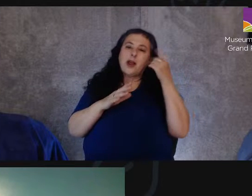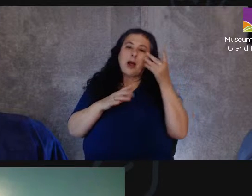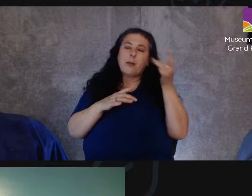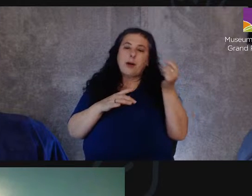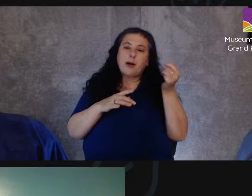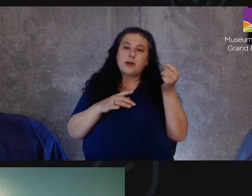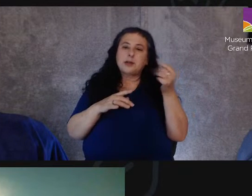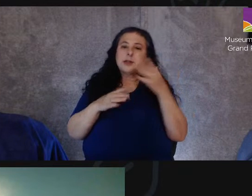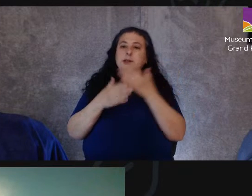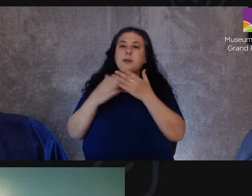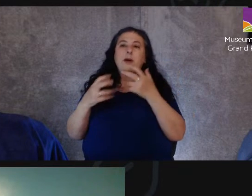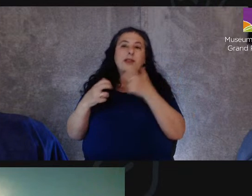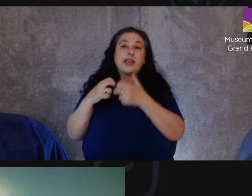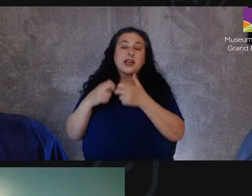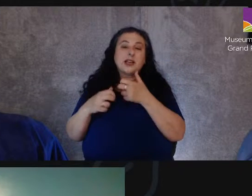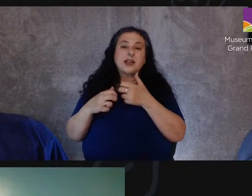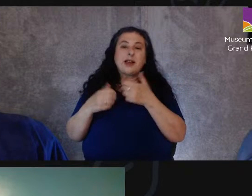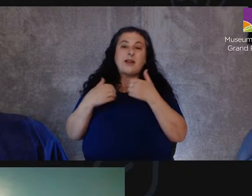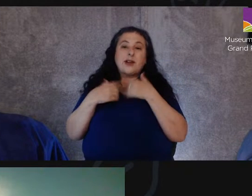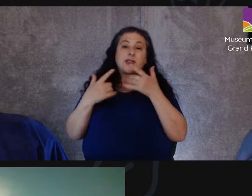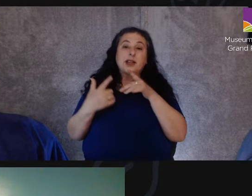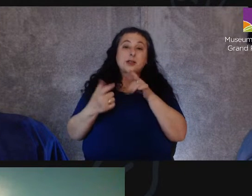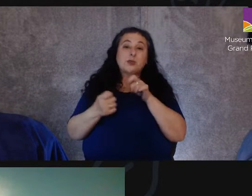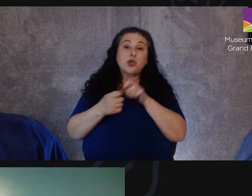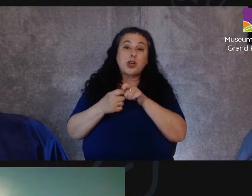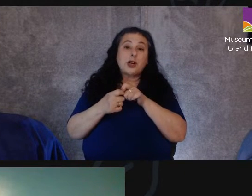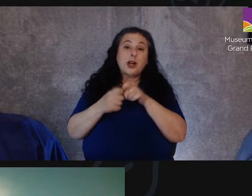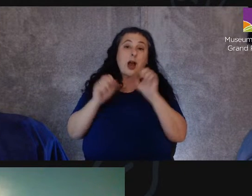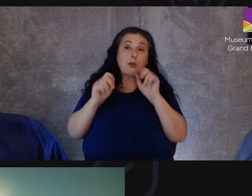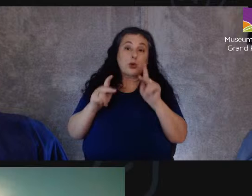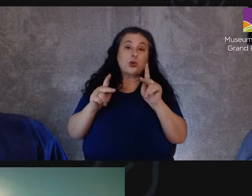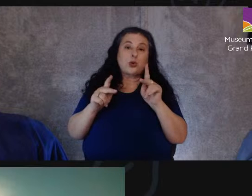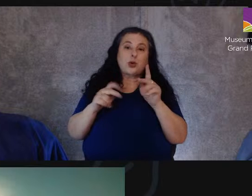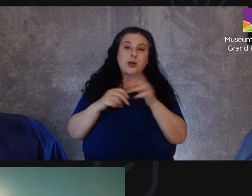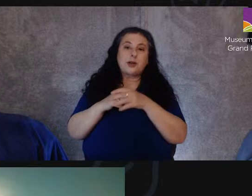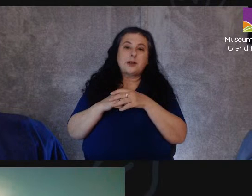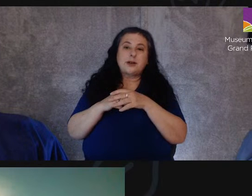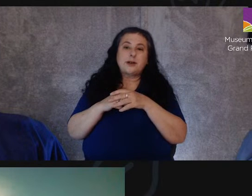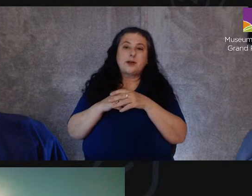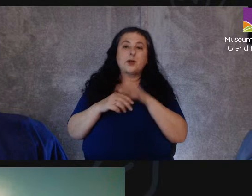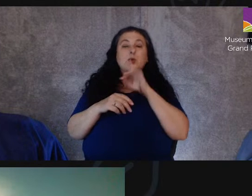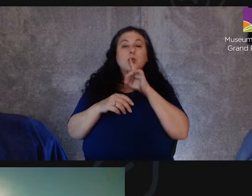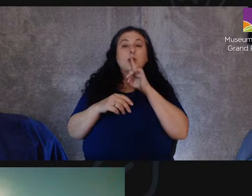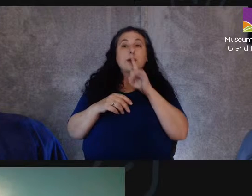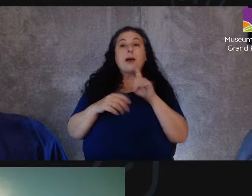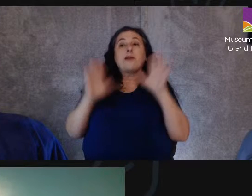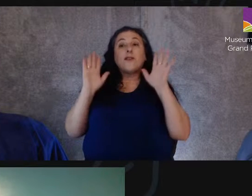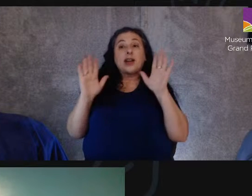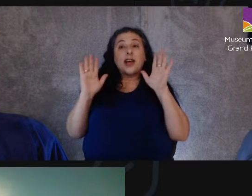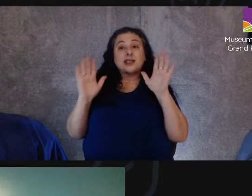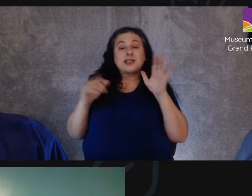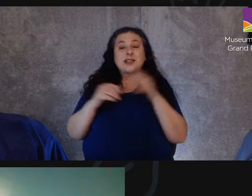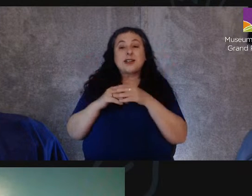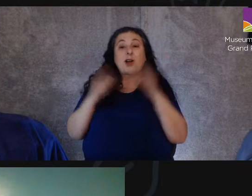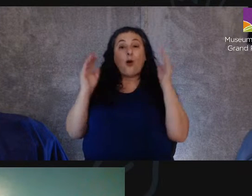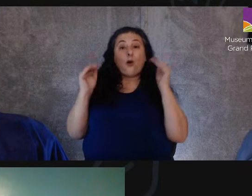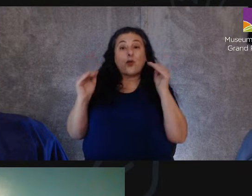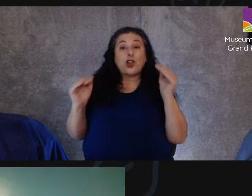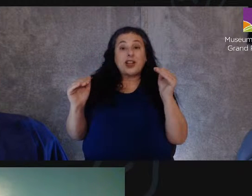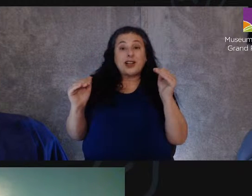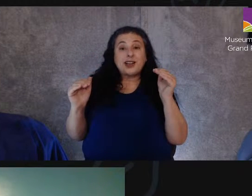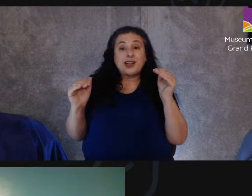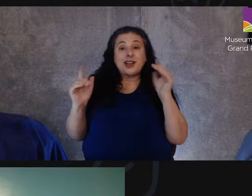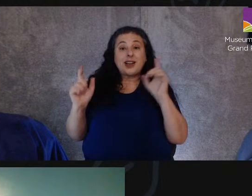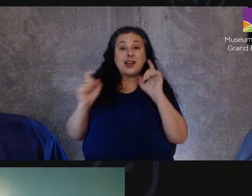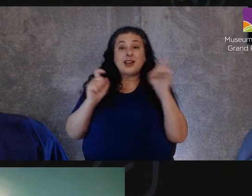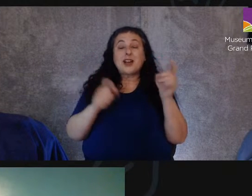the issues. So having this particular opportunity has really been fantastic. So hopefully I can